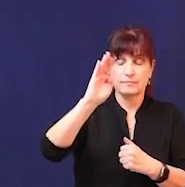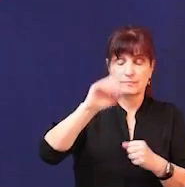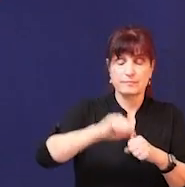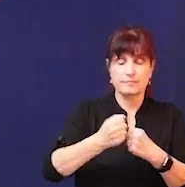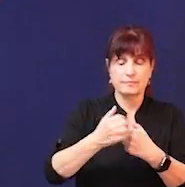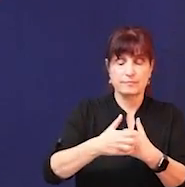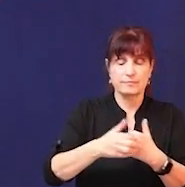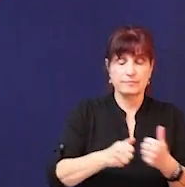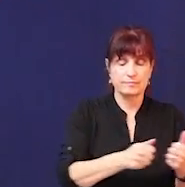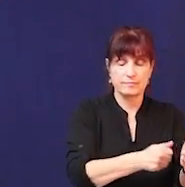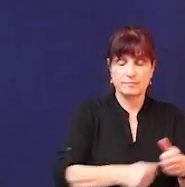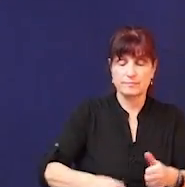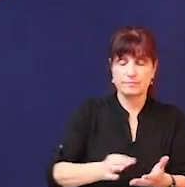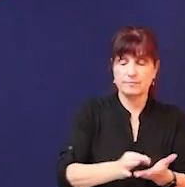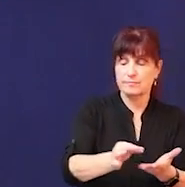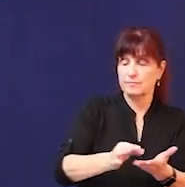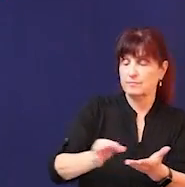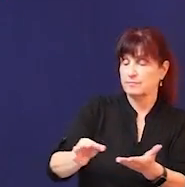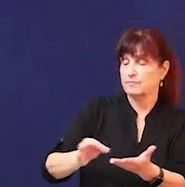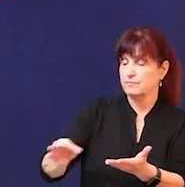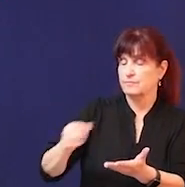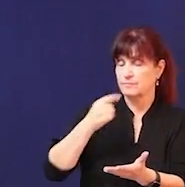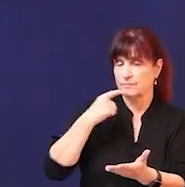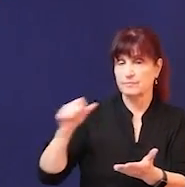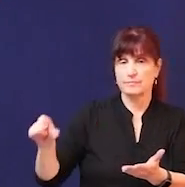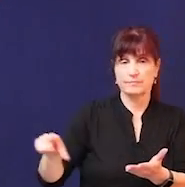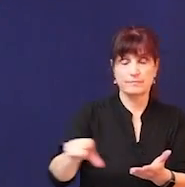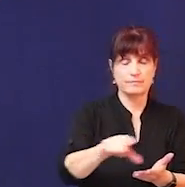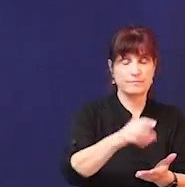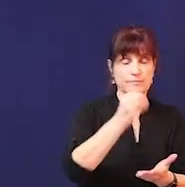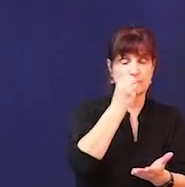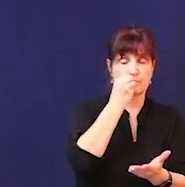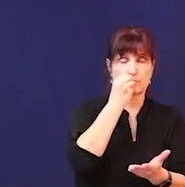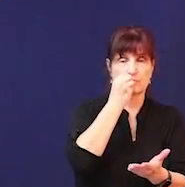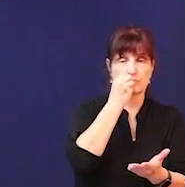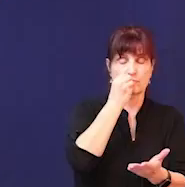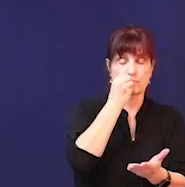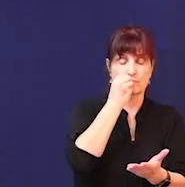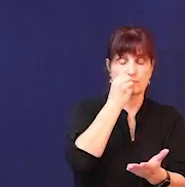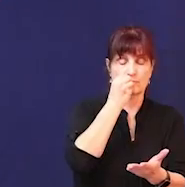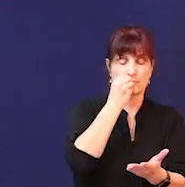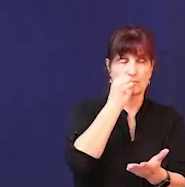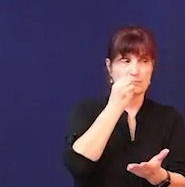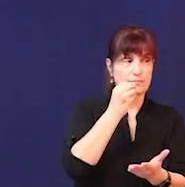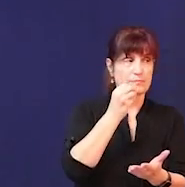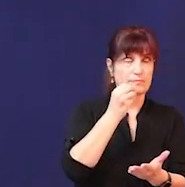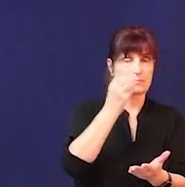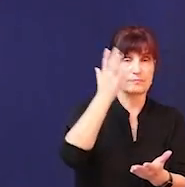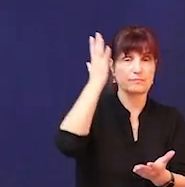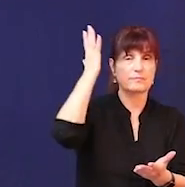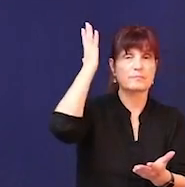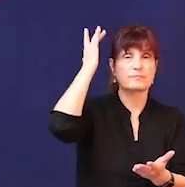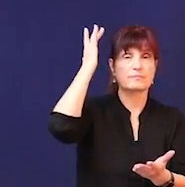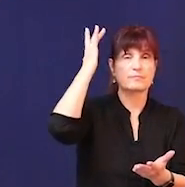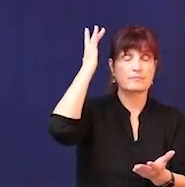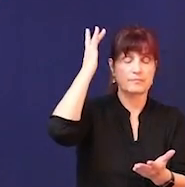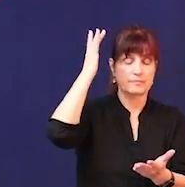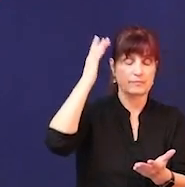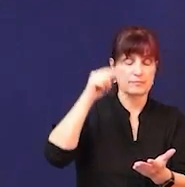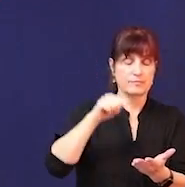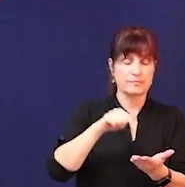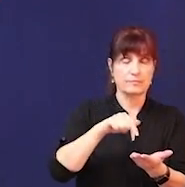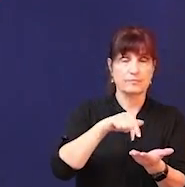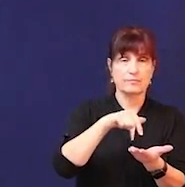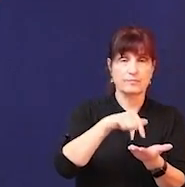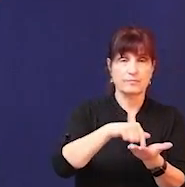it and gave it to his disciples, saying, "Take this, all of you,